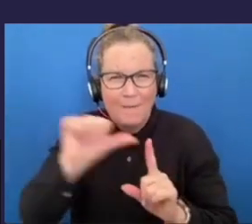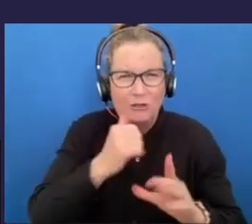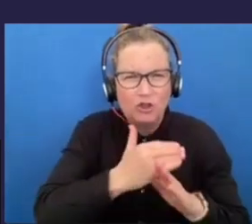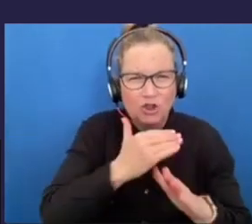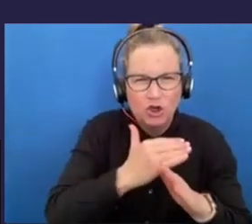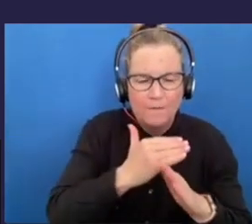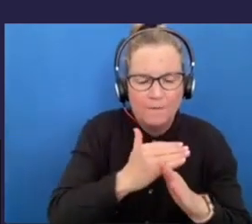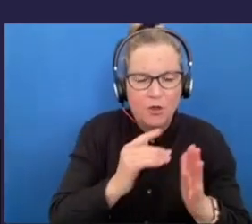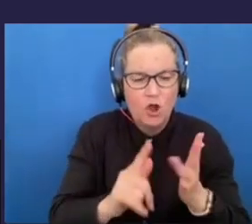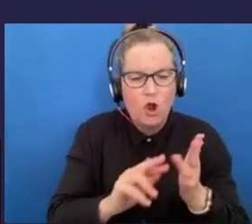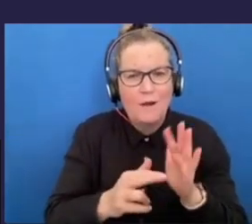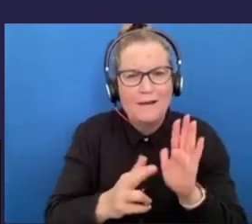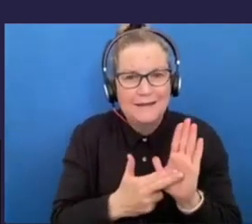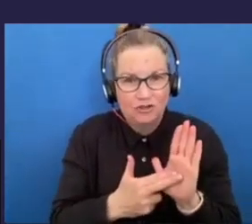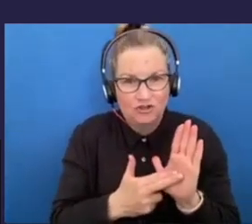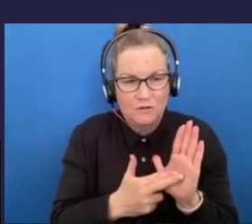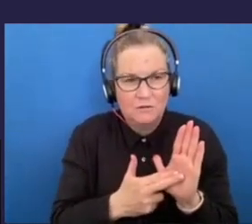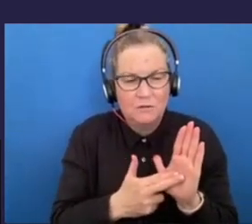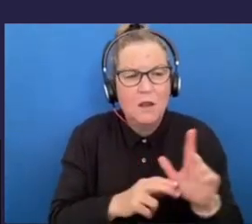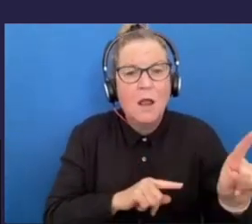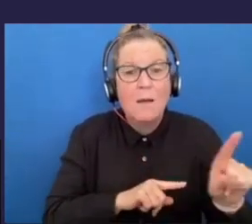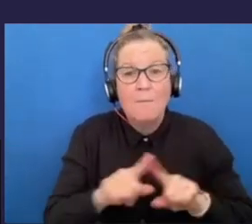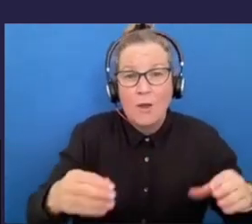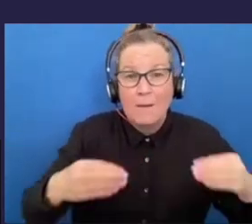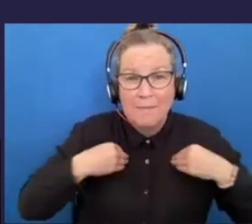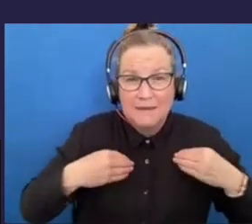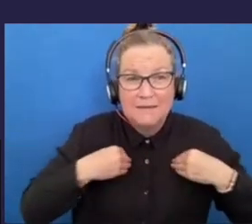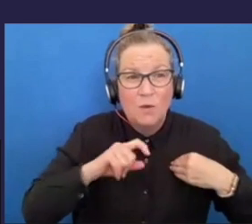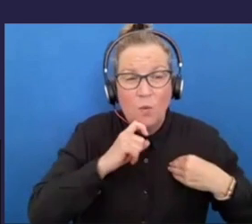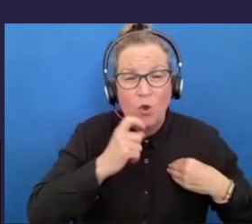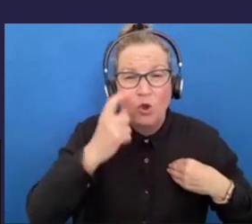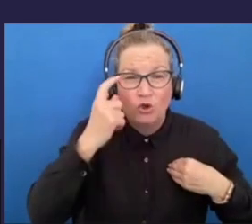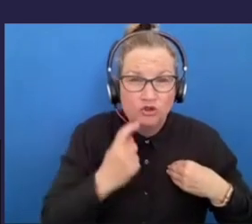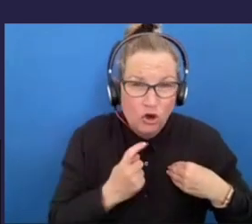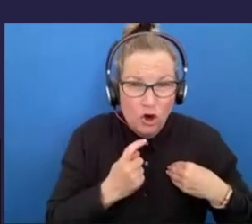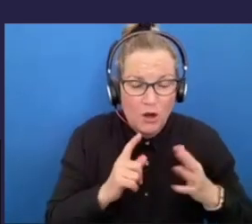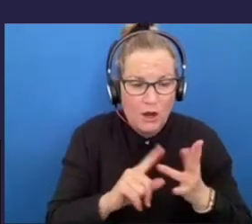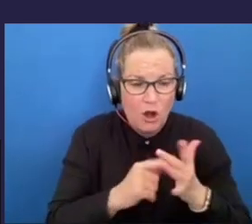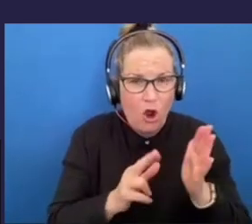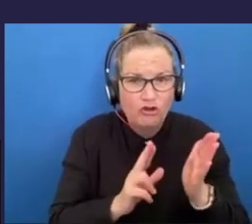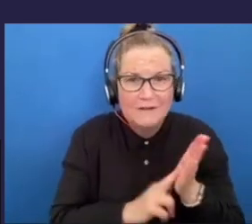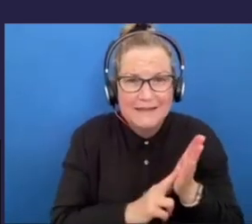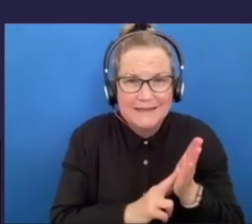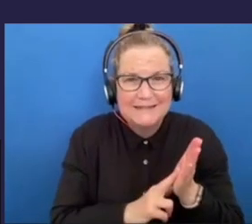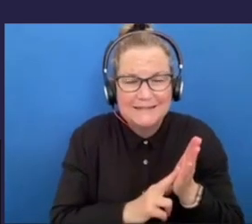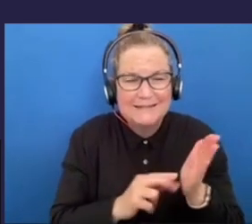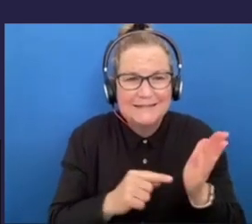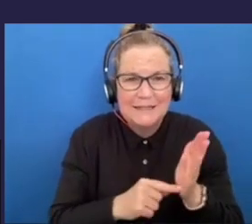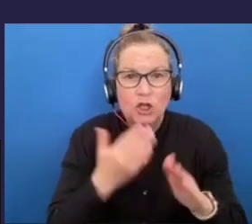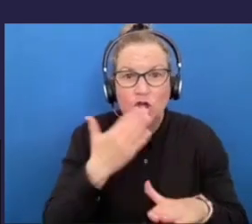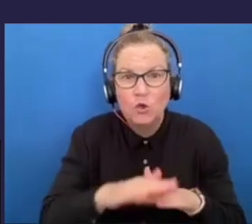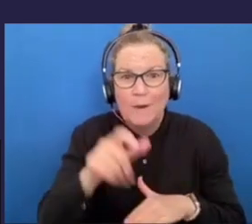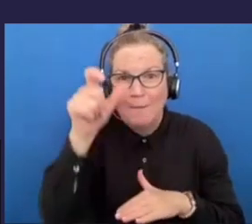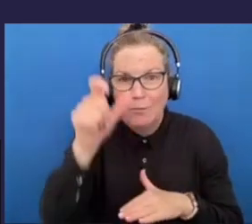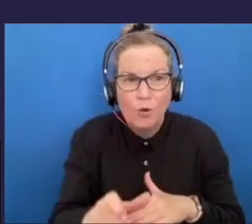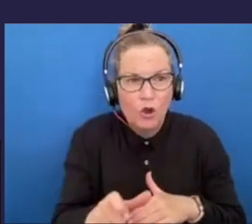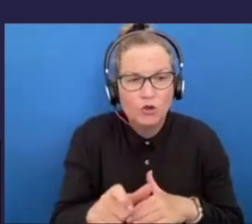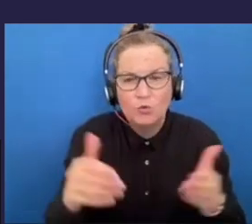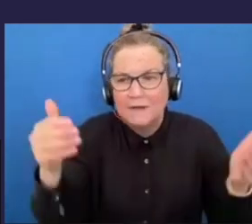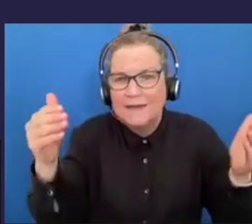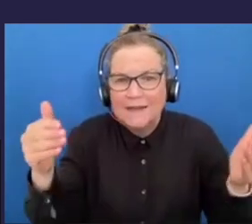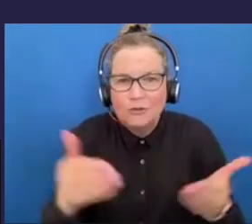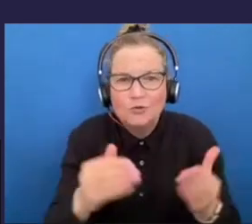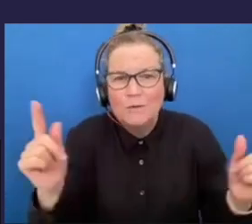orientation. Most businesses will look to orient a new worker by having a social welcoming process, introducing people, showing